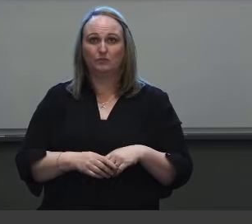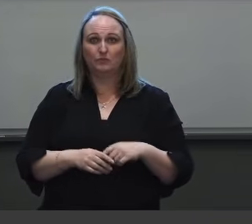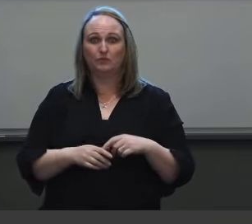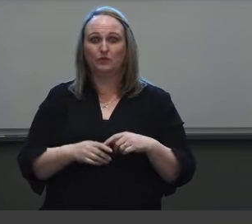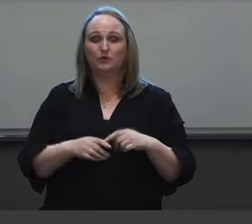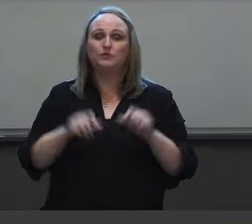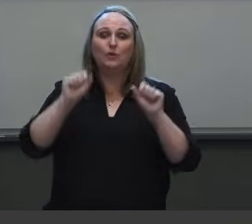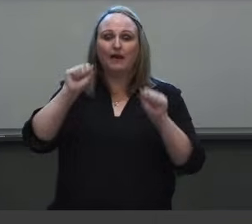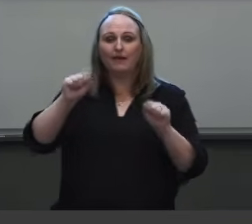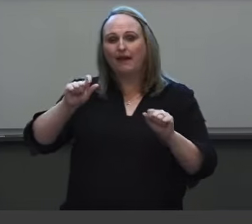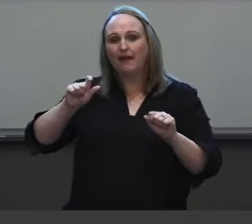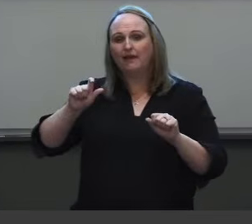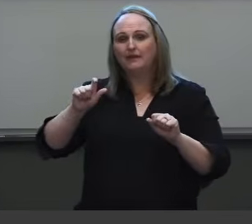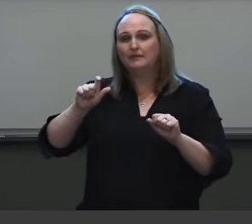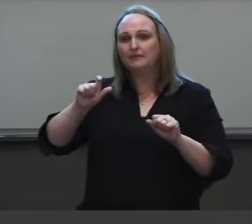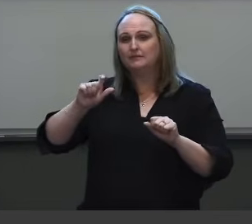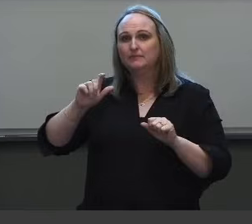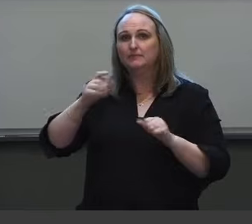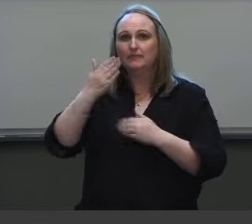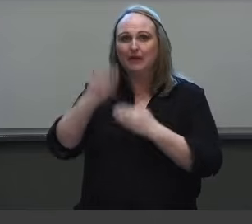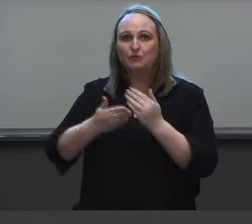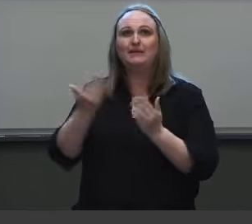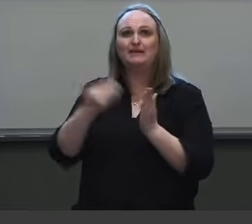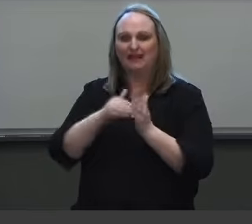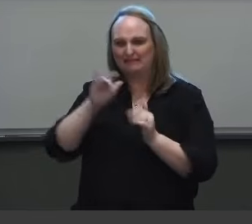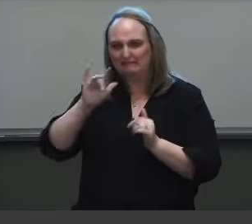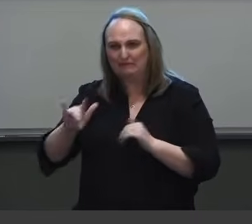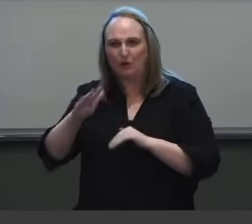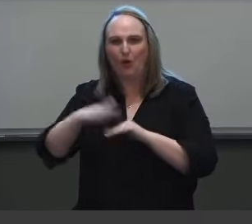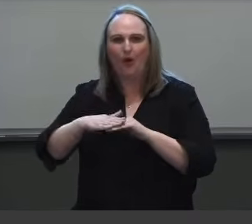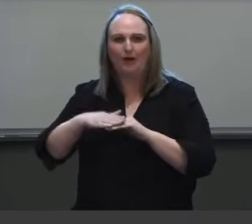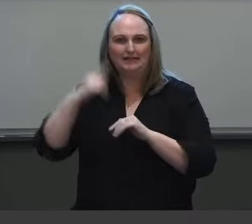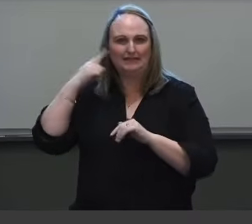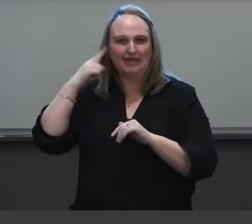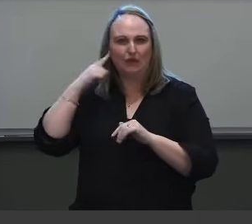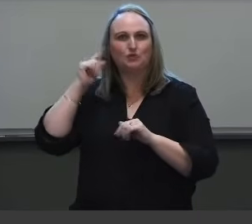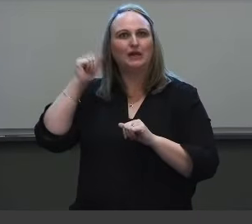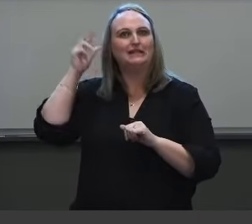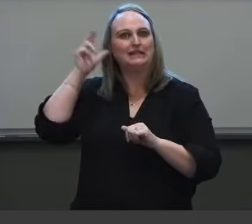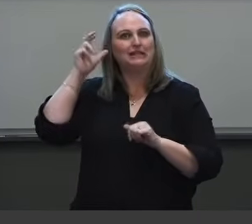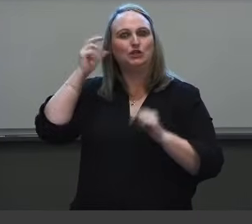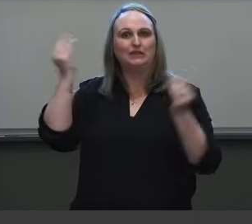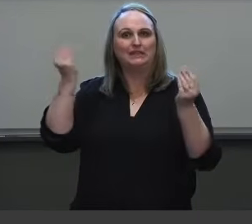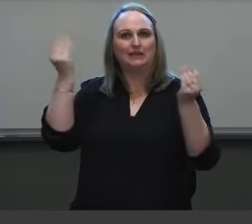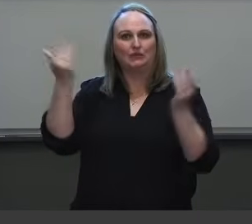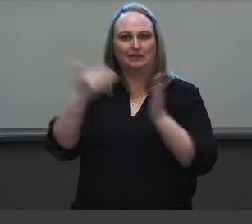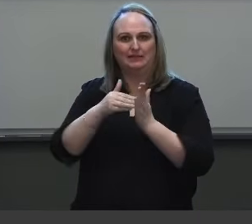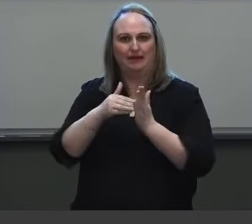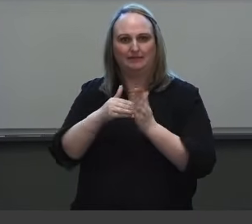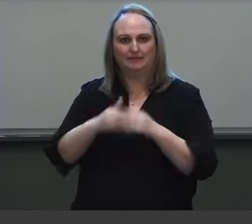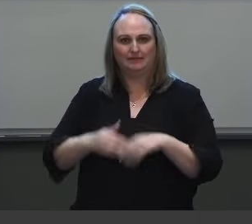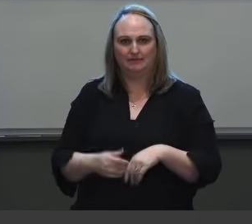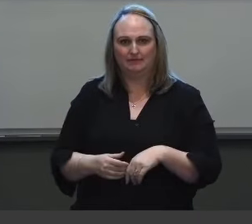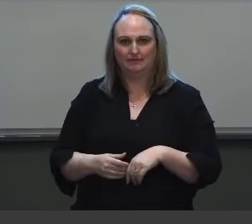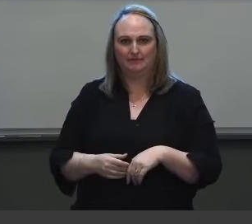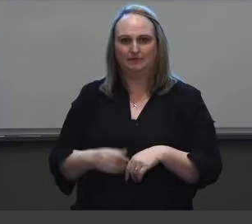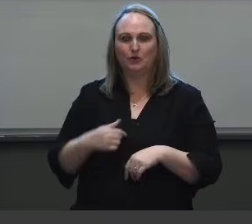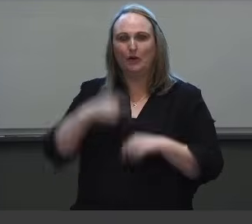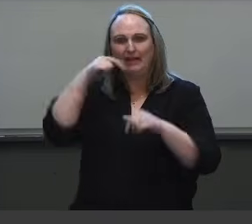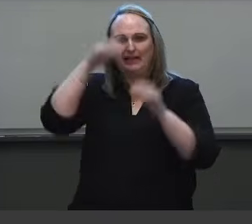manually, so you can hear siren again, and there is a siren. I will turn on again the